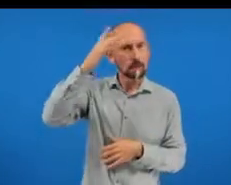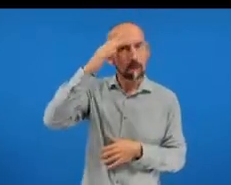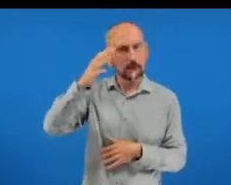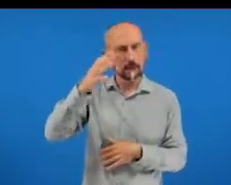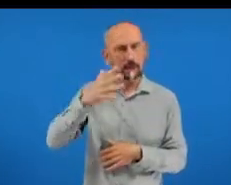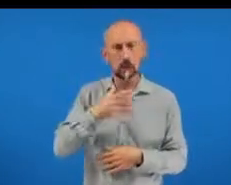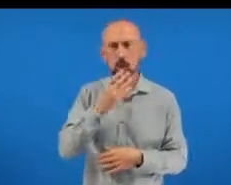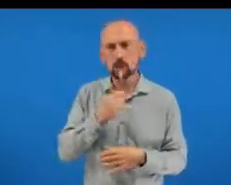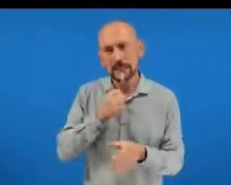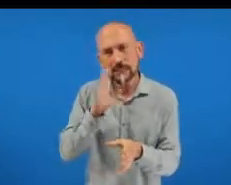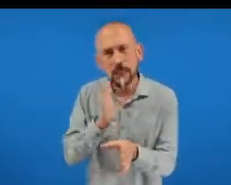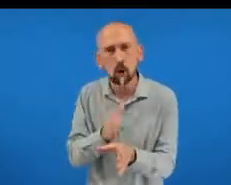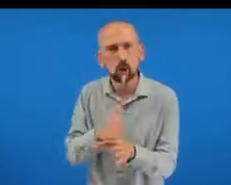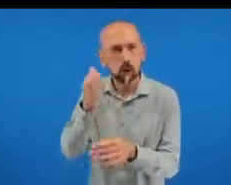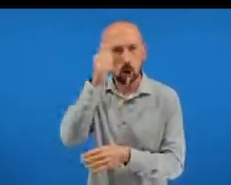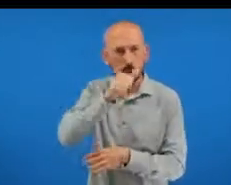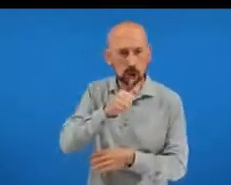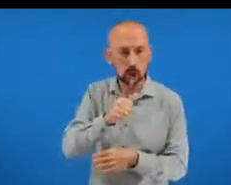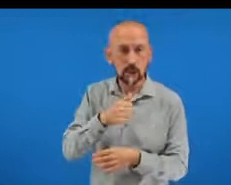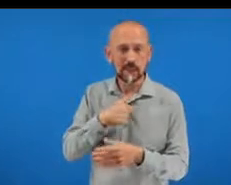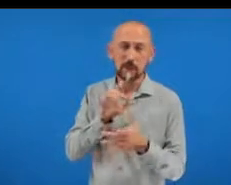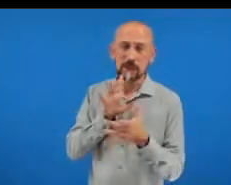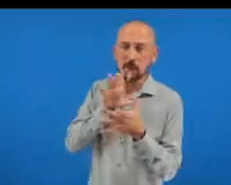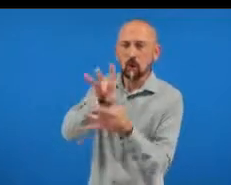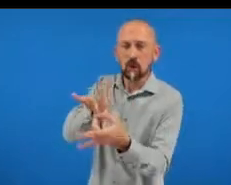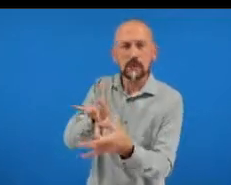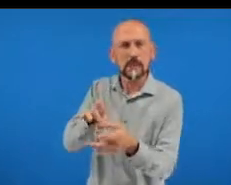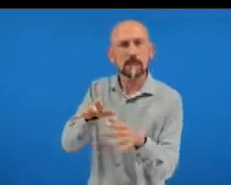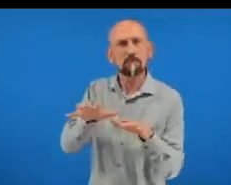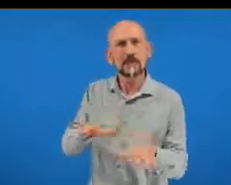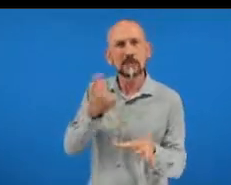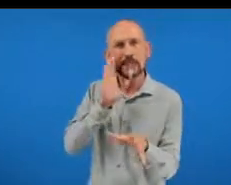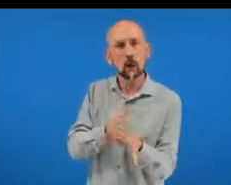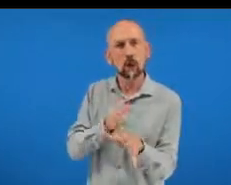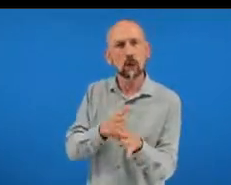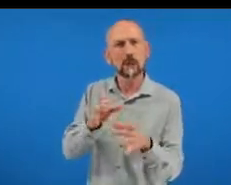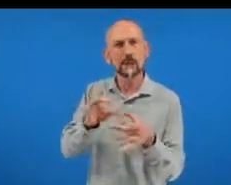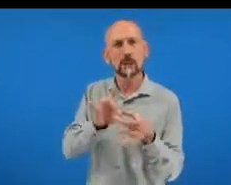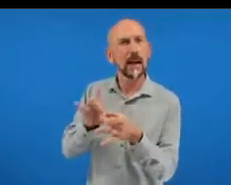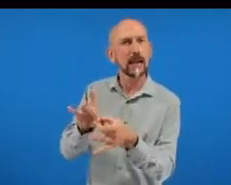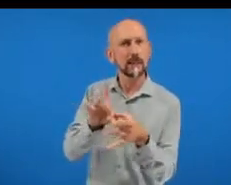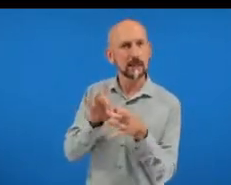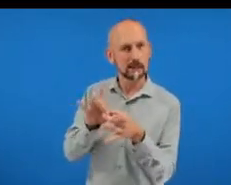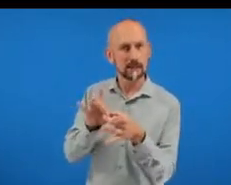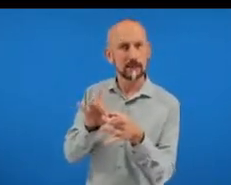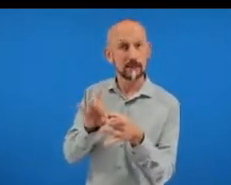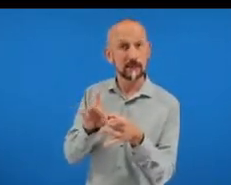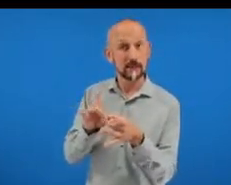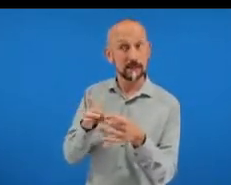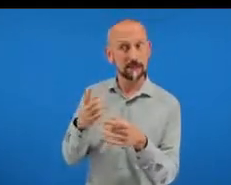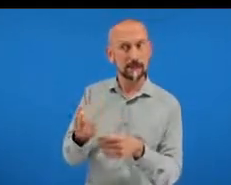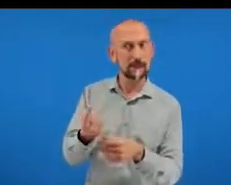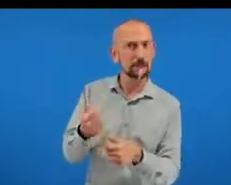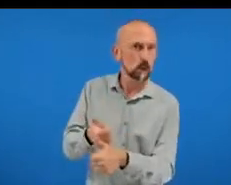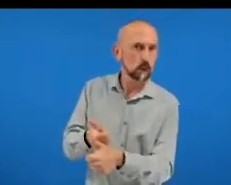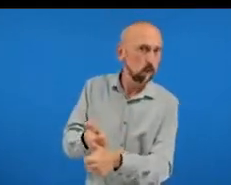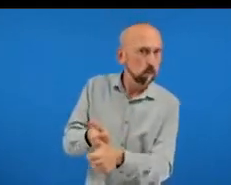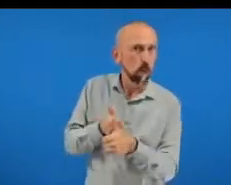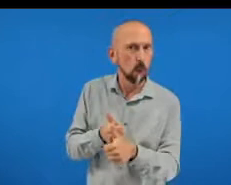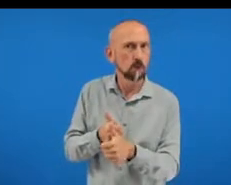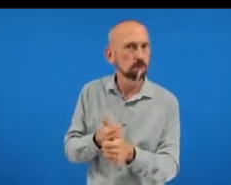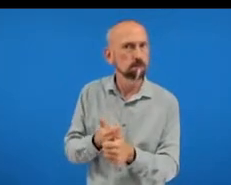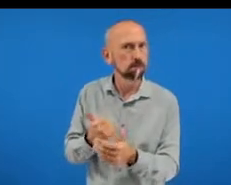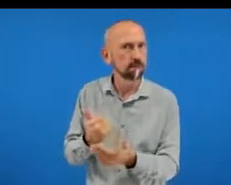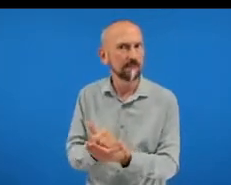And I got in touch with the British Psychological Society, who have been a fantastic support in relation